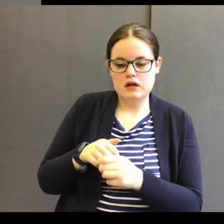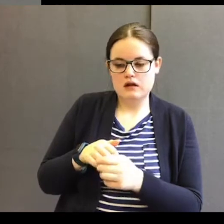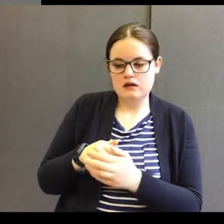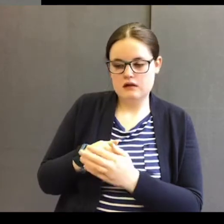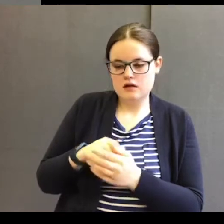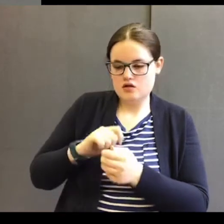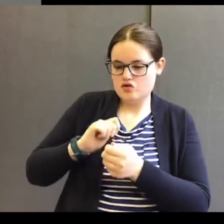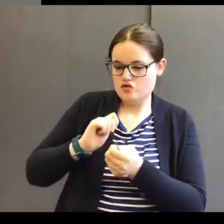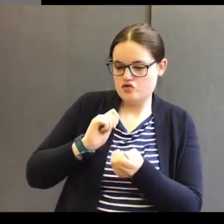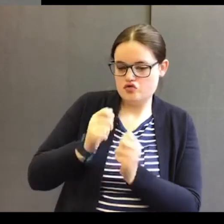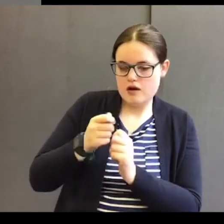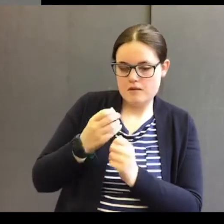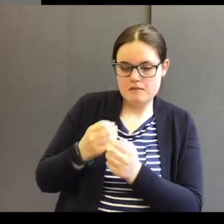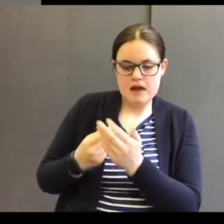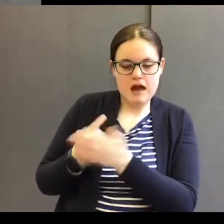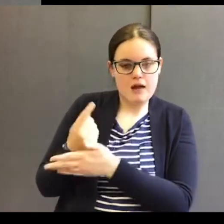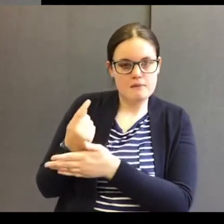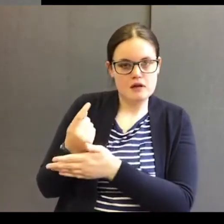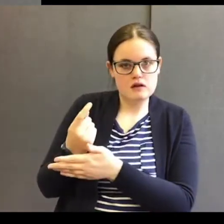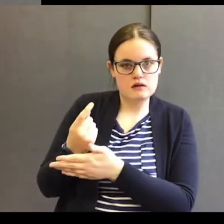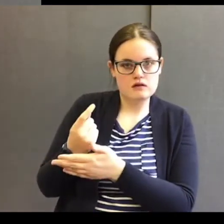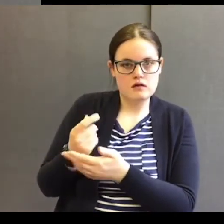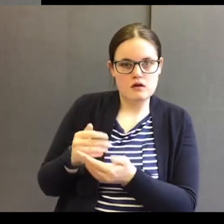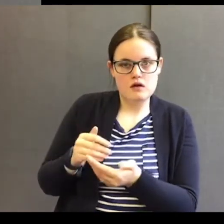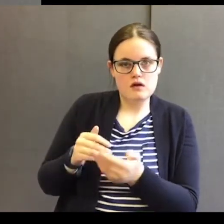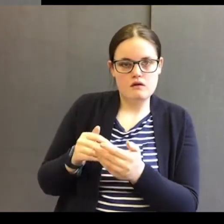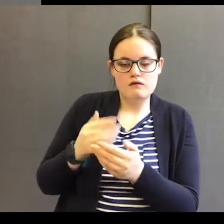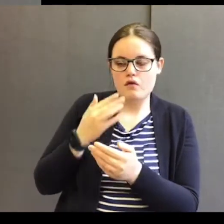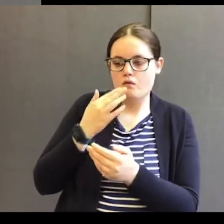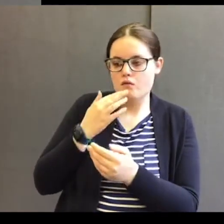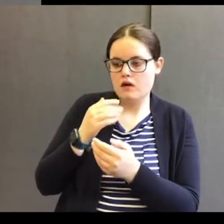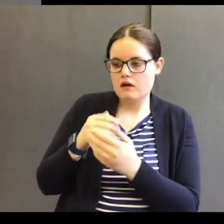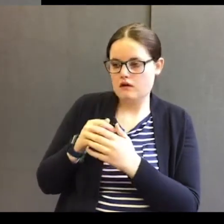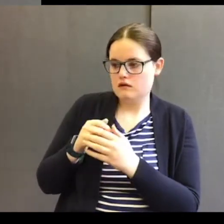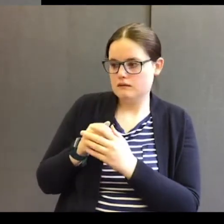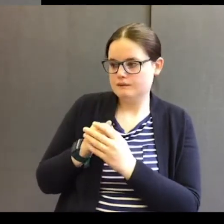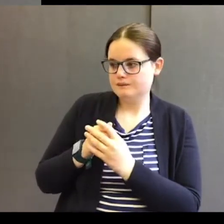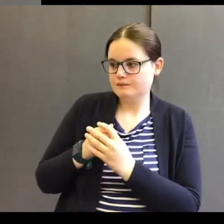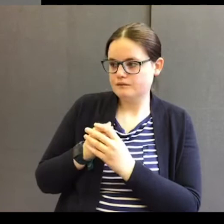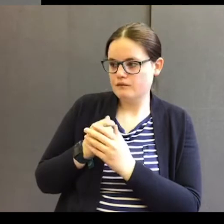the radical change that had occurred from that when they were